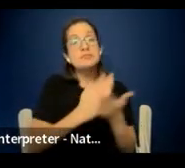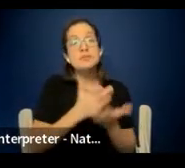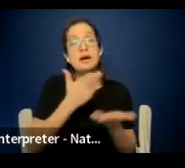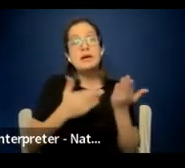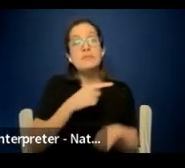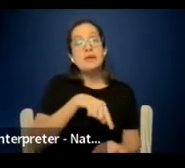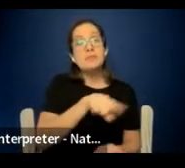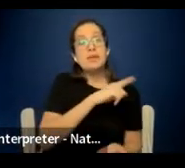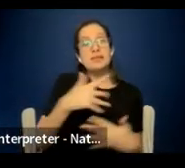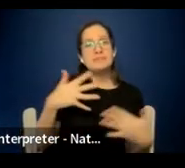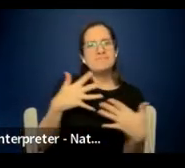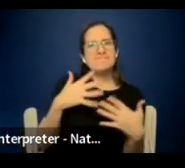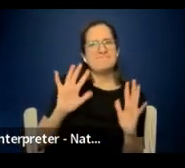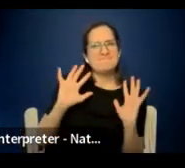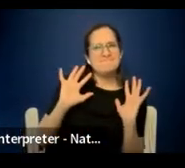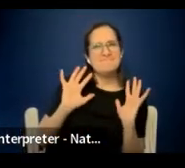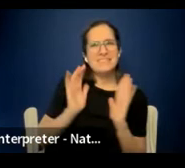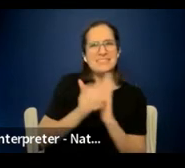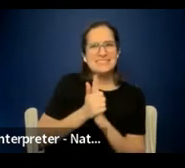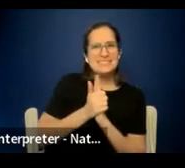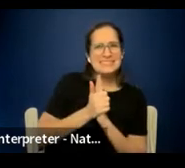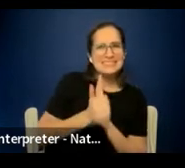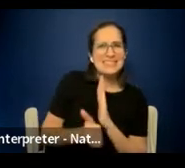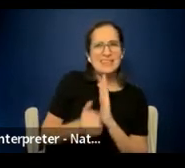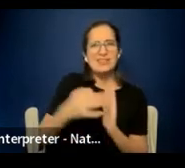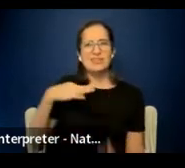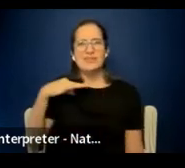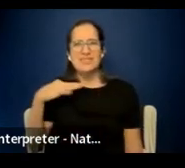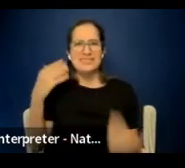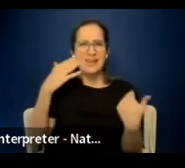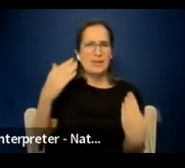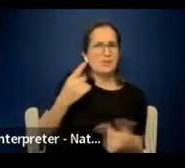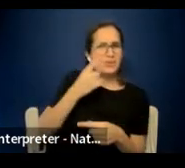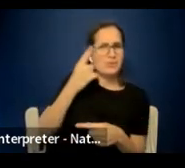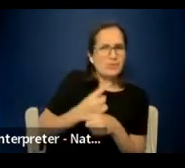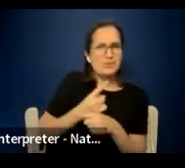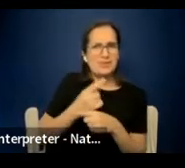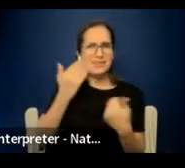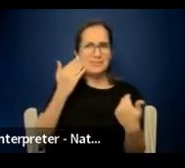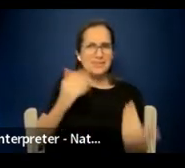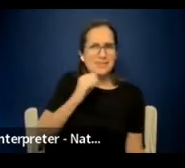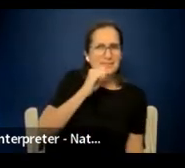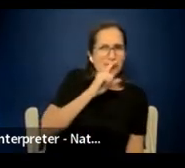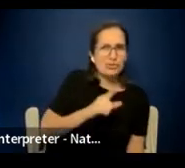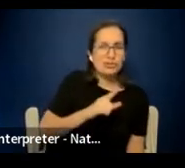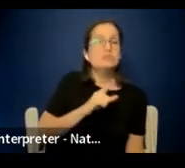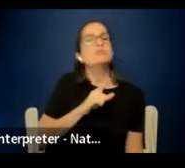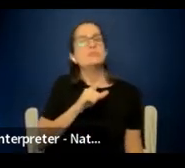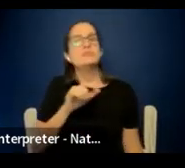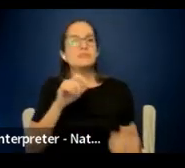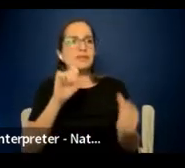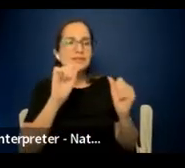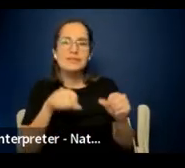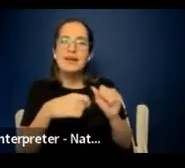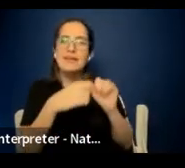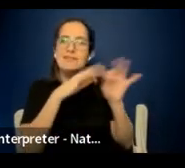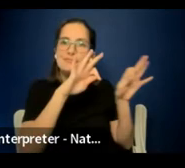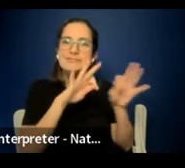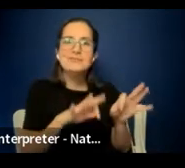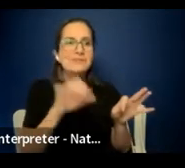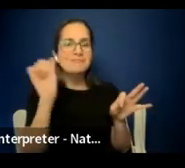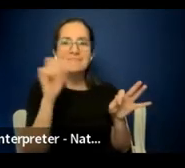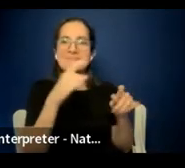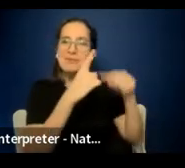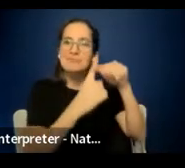have about taking on skills-based volunteers. So share the wins with them, share the wins back with your organizations to get people excited about trying it